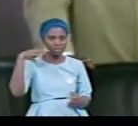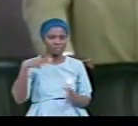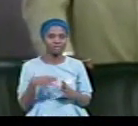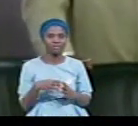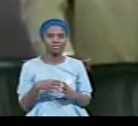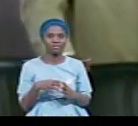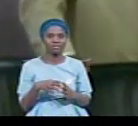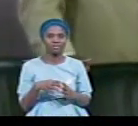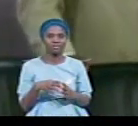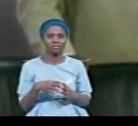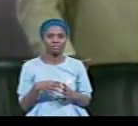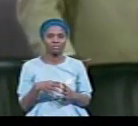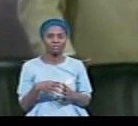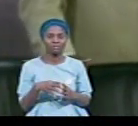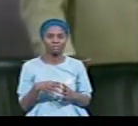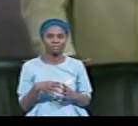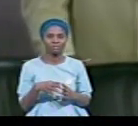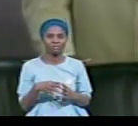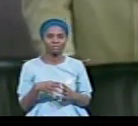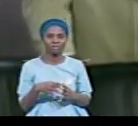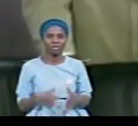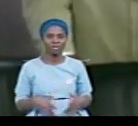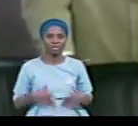in this life and ministry.